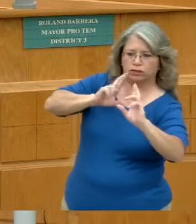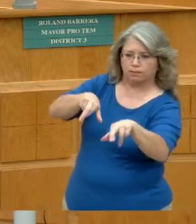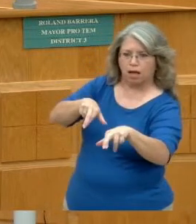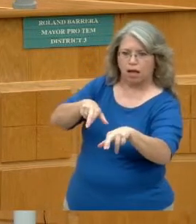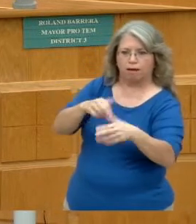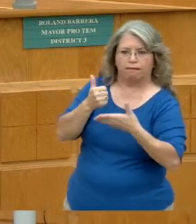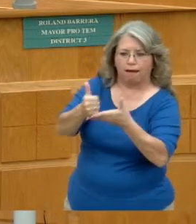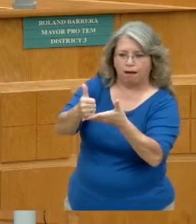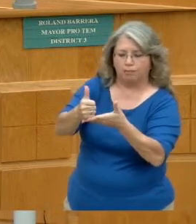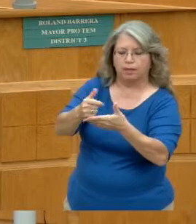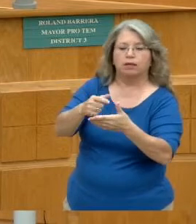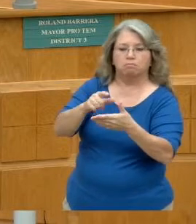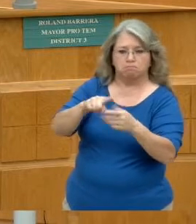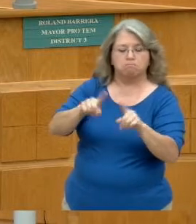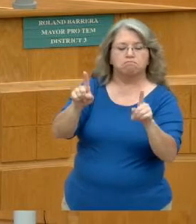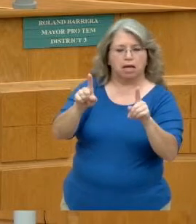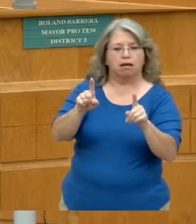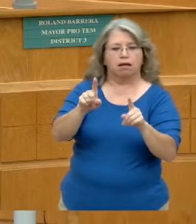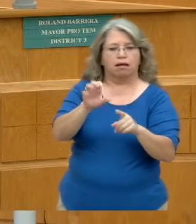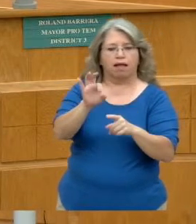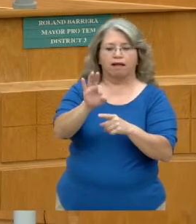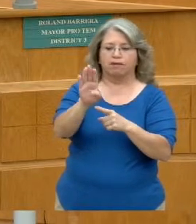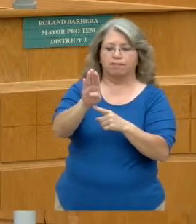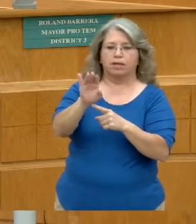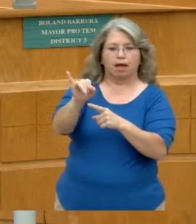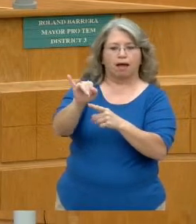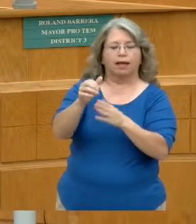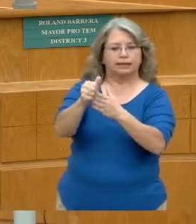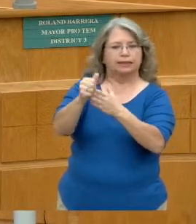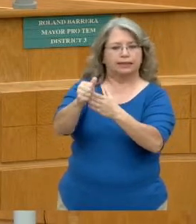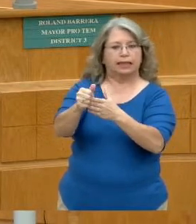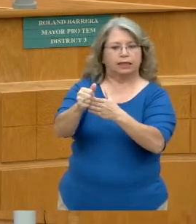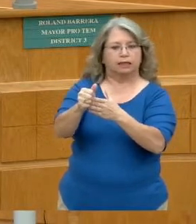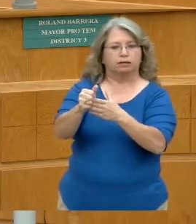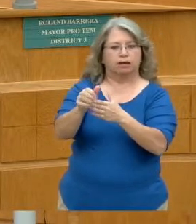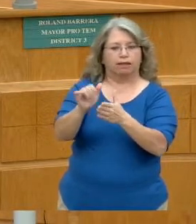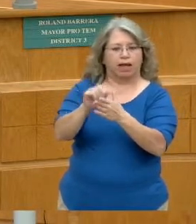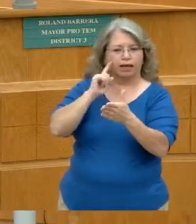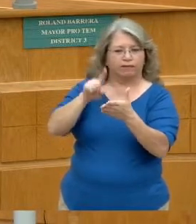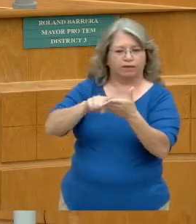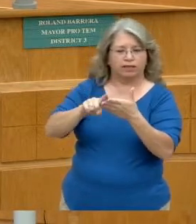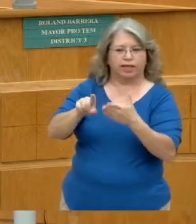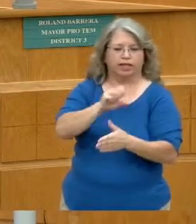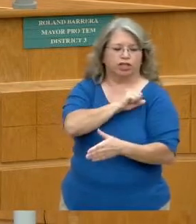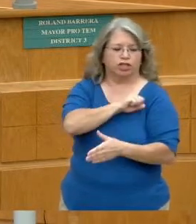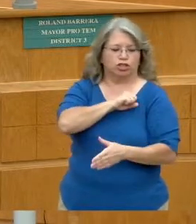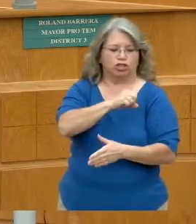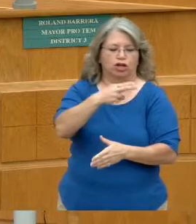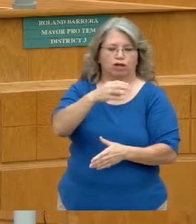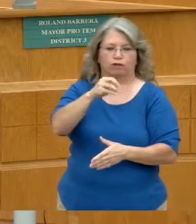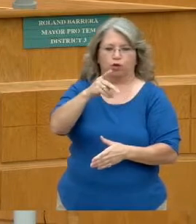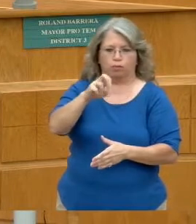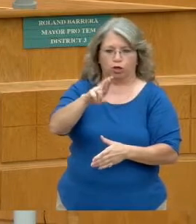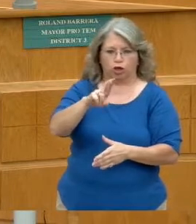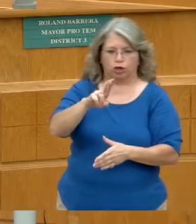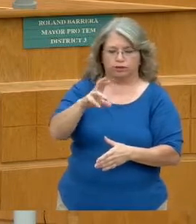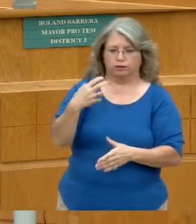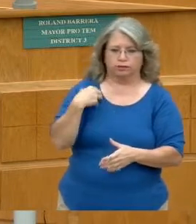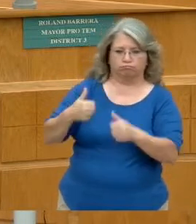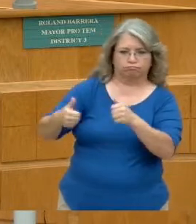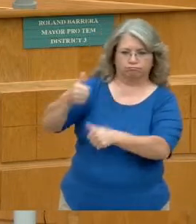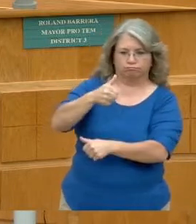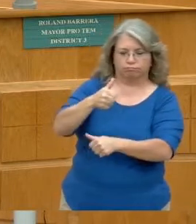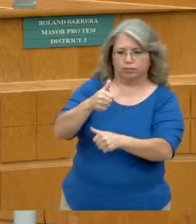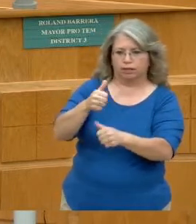FBI is leading the investigation, and Sheriff Hooper is our county's direct liaison with the FBI and with Base Security Force, and will